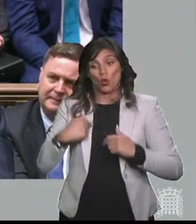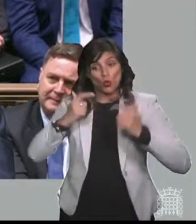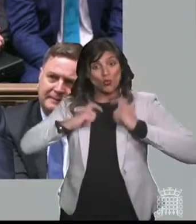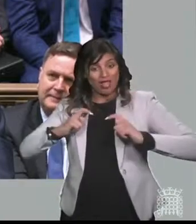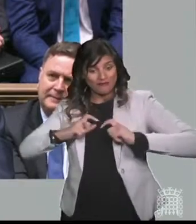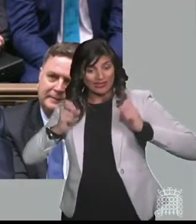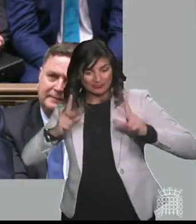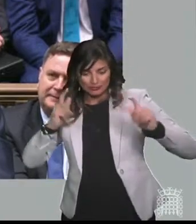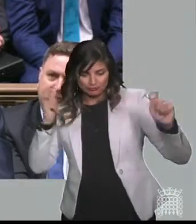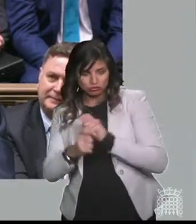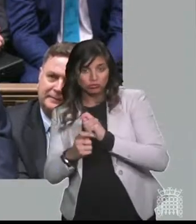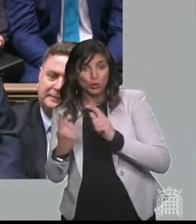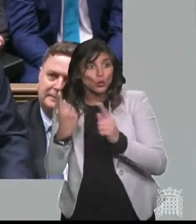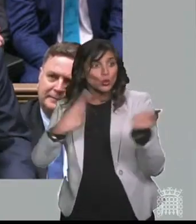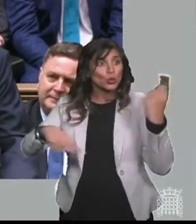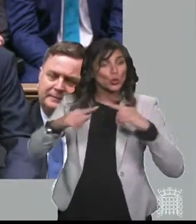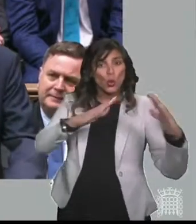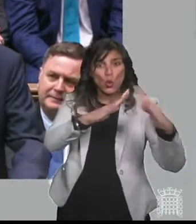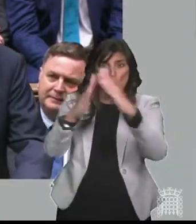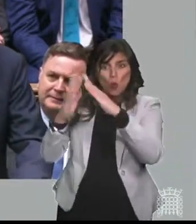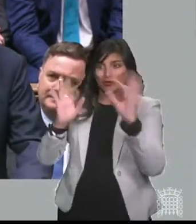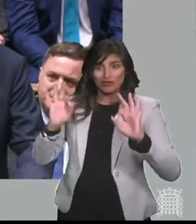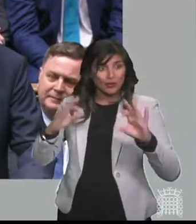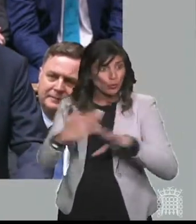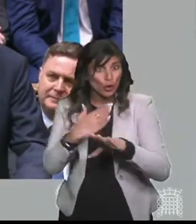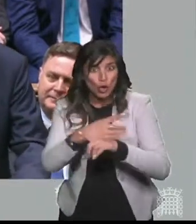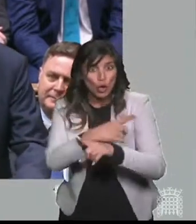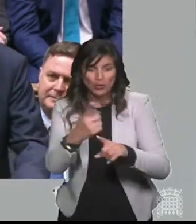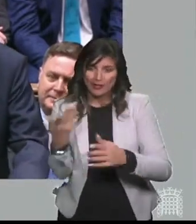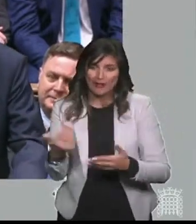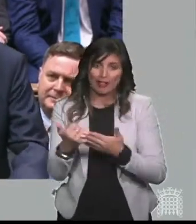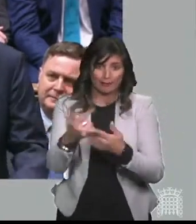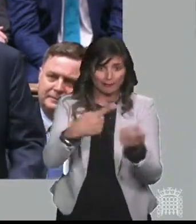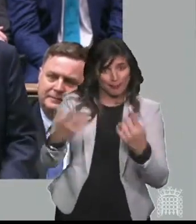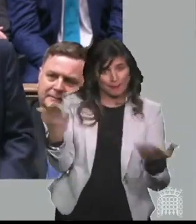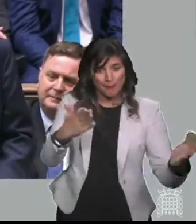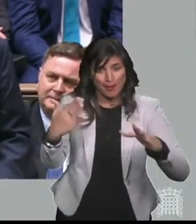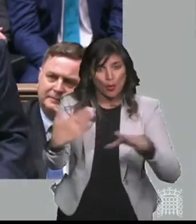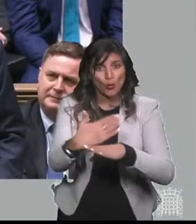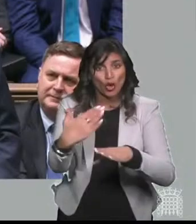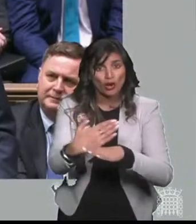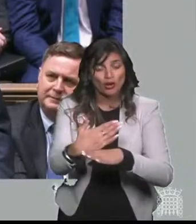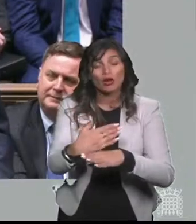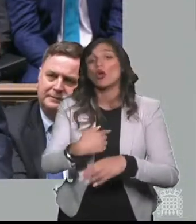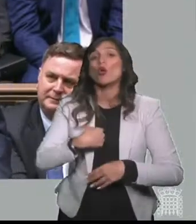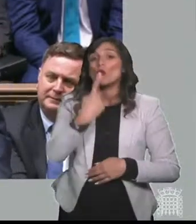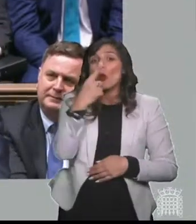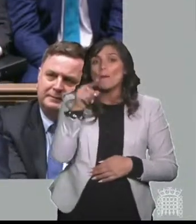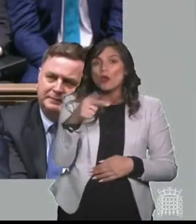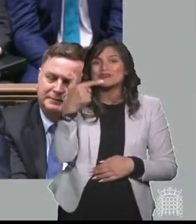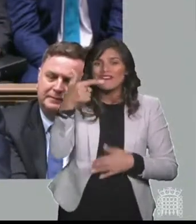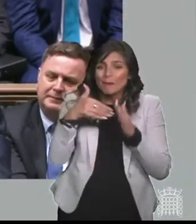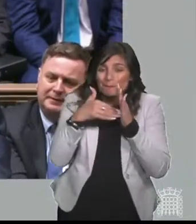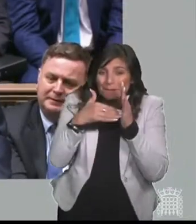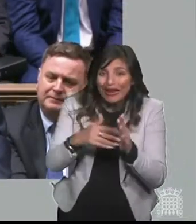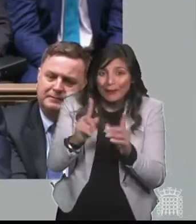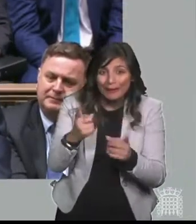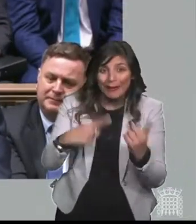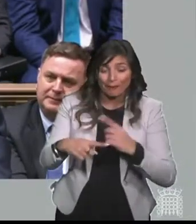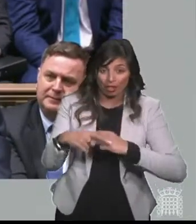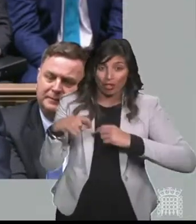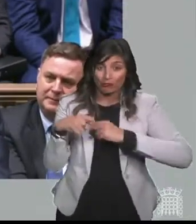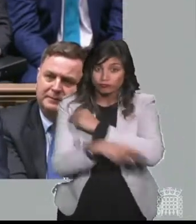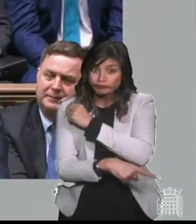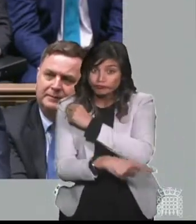workless households and tackling low pay, we have helped lift 1.7 million people out of absolute poverty